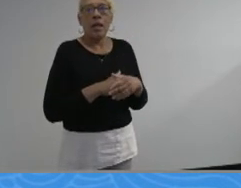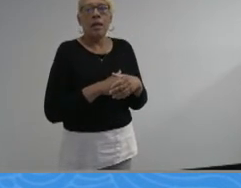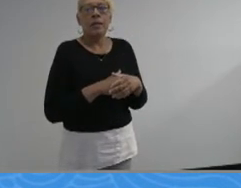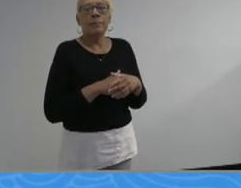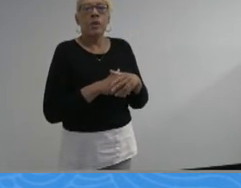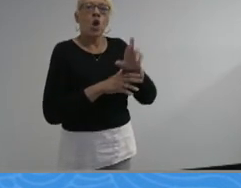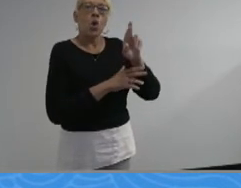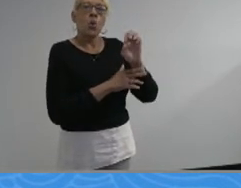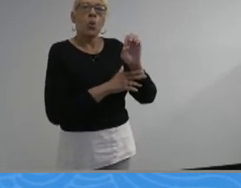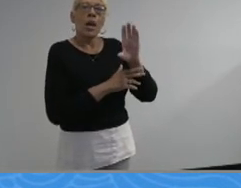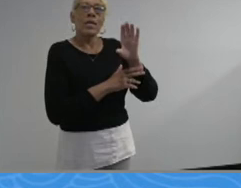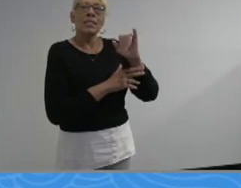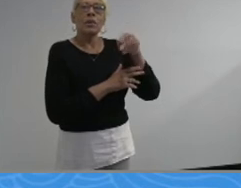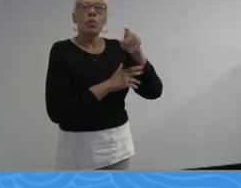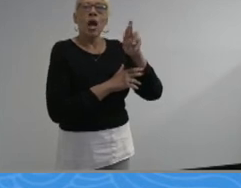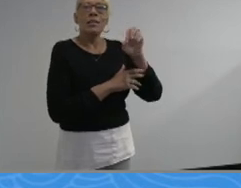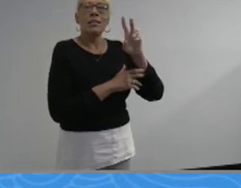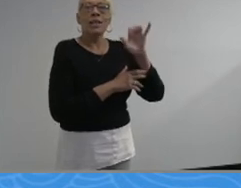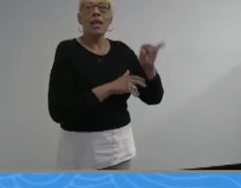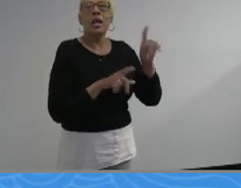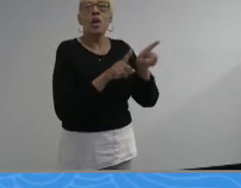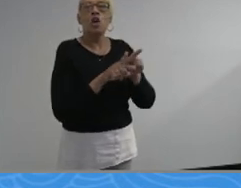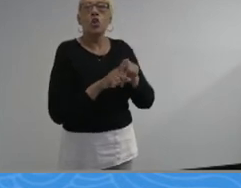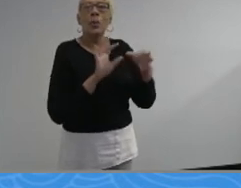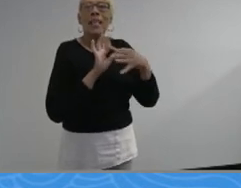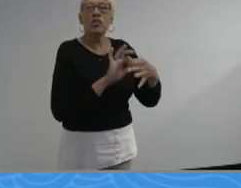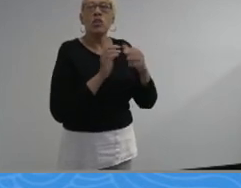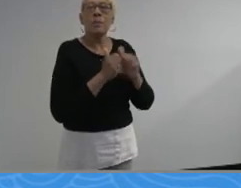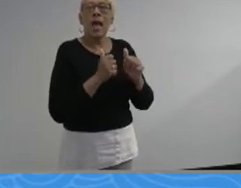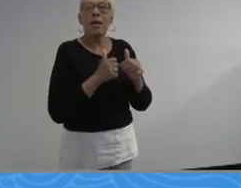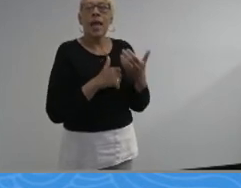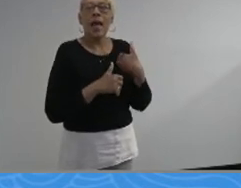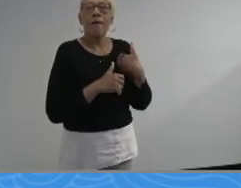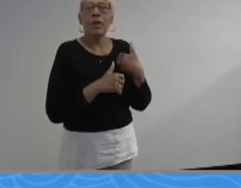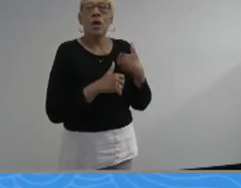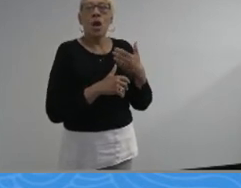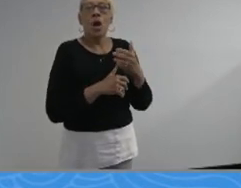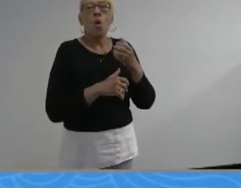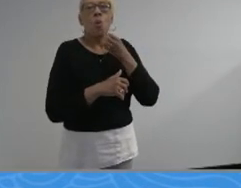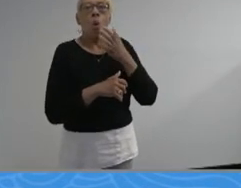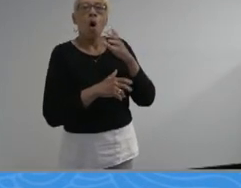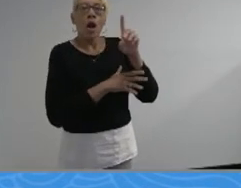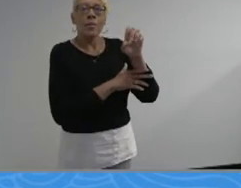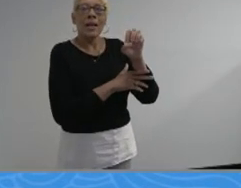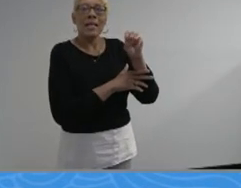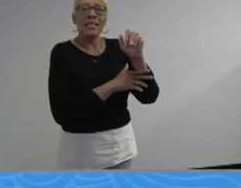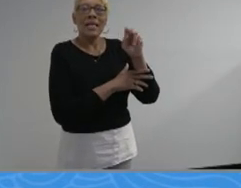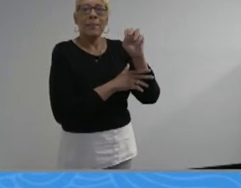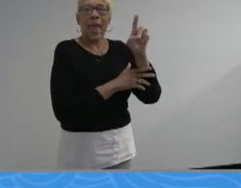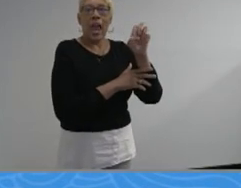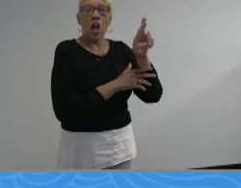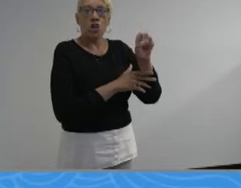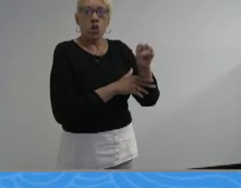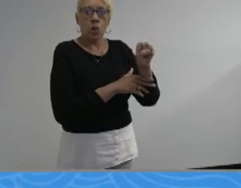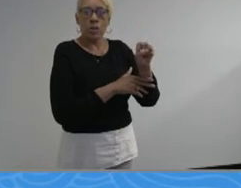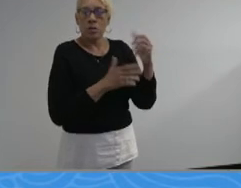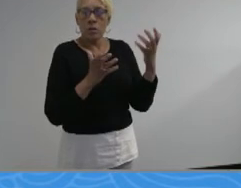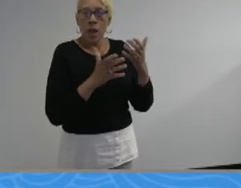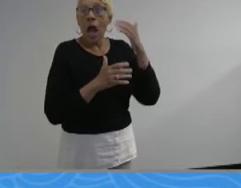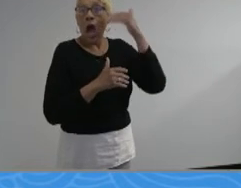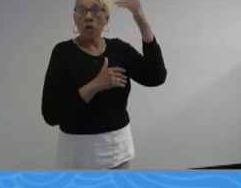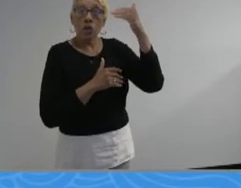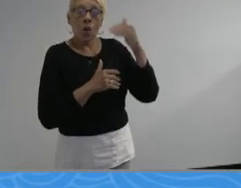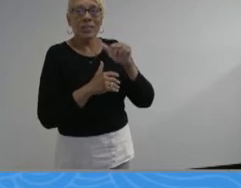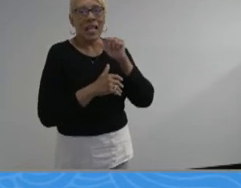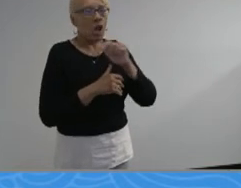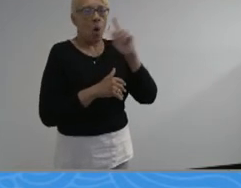reciprocity, and also these relationships that are equipped with what we call warm demanders. Warm demanders are these adults who don't